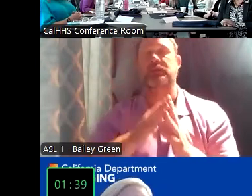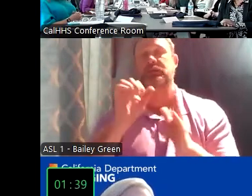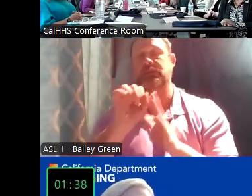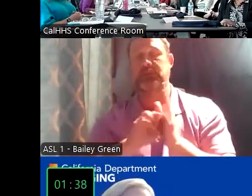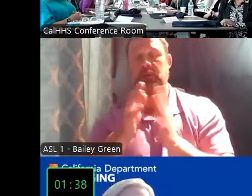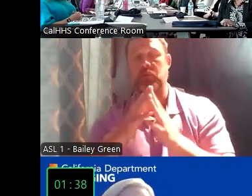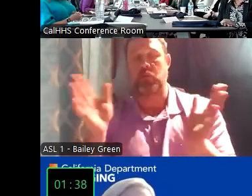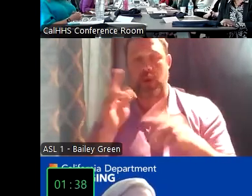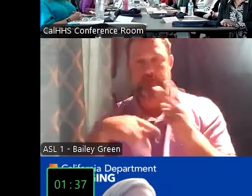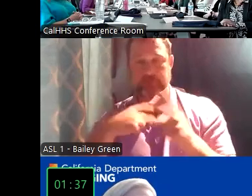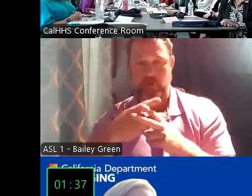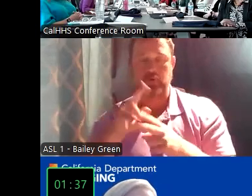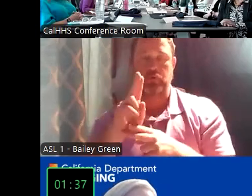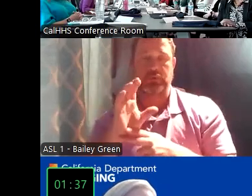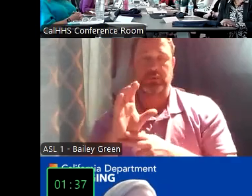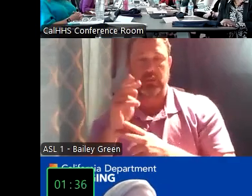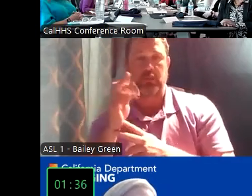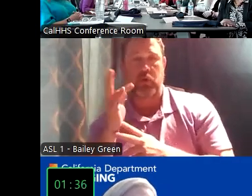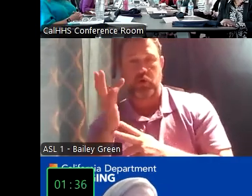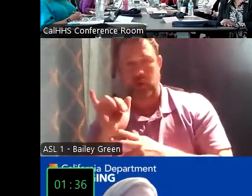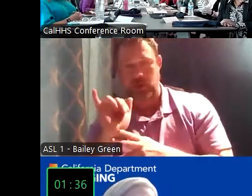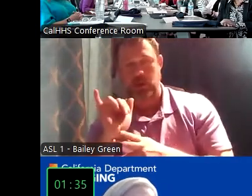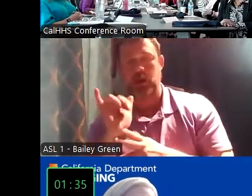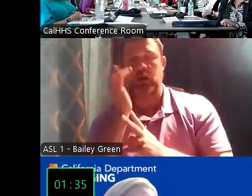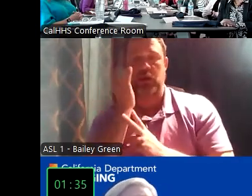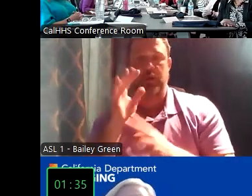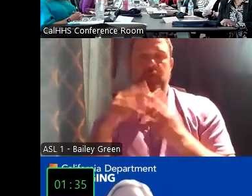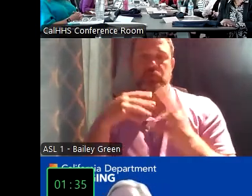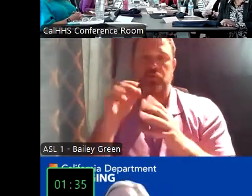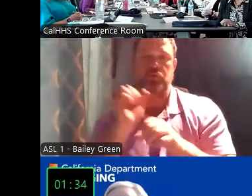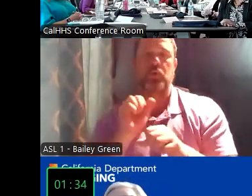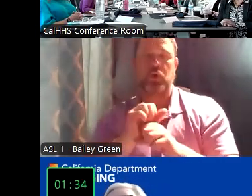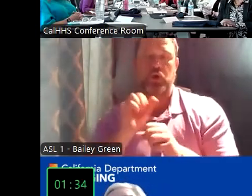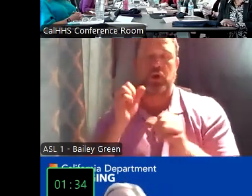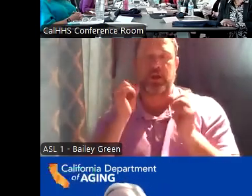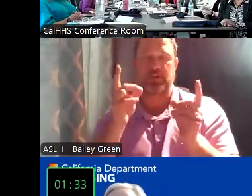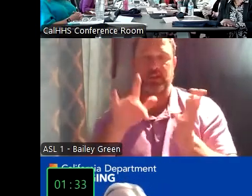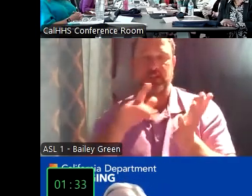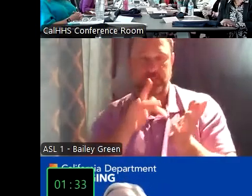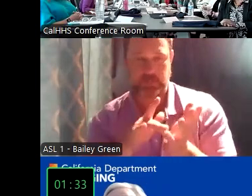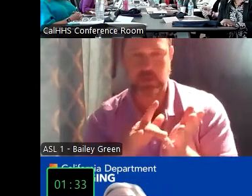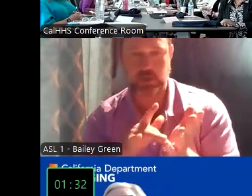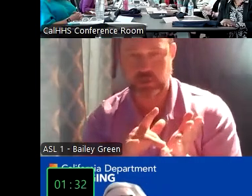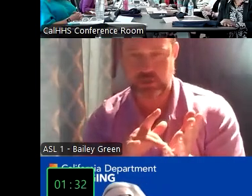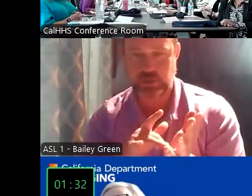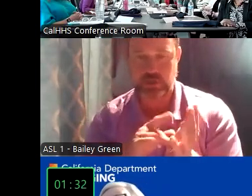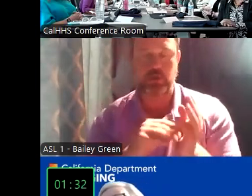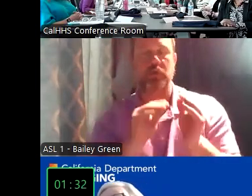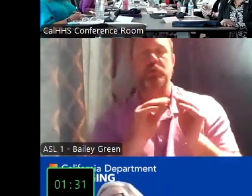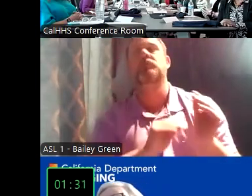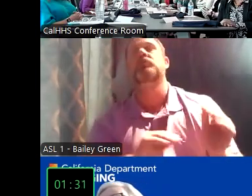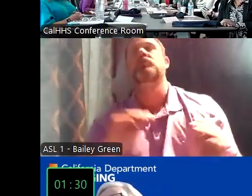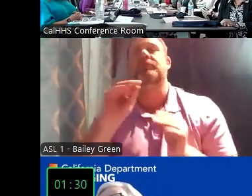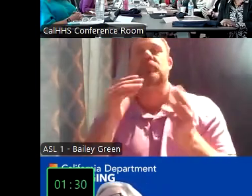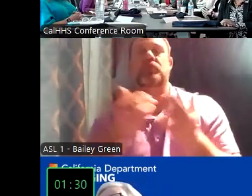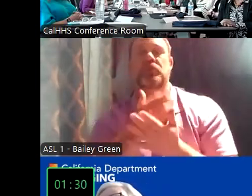versions through UC Berkeley at the California Social Work Education Center, and which was moved to our new